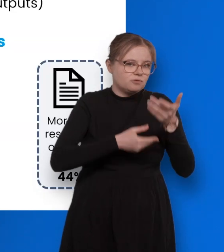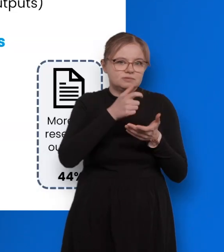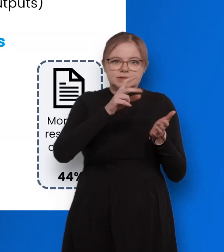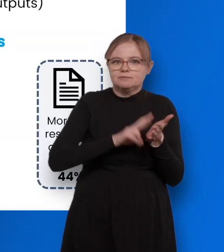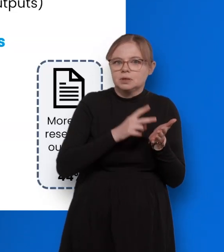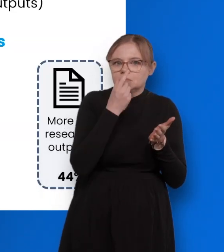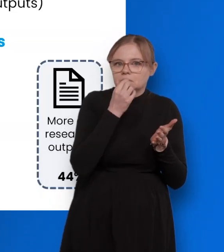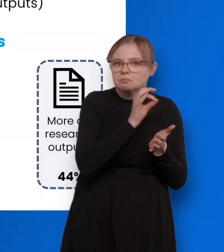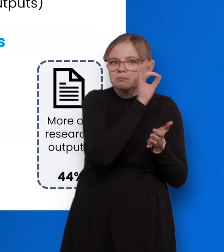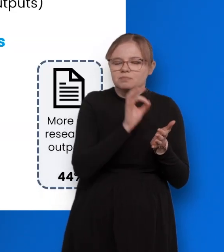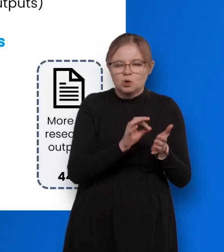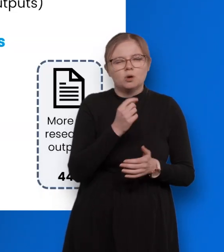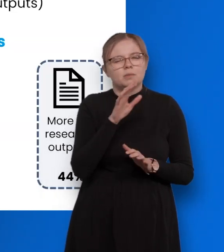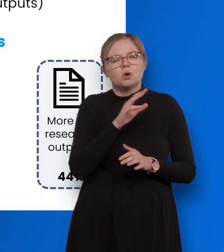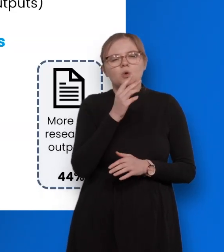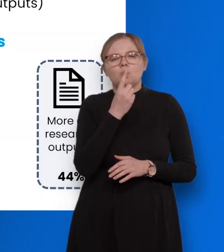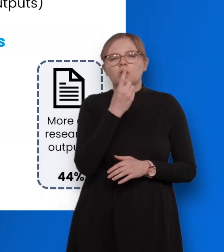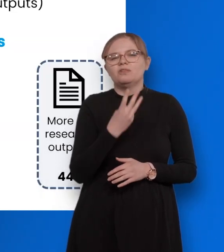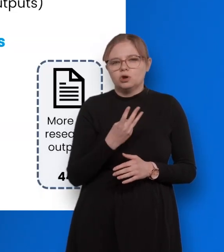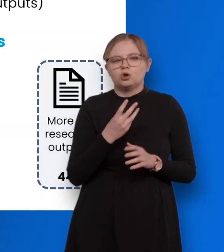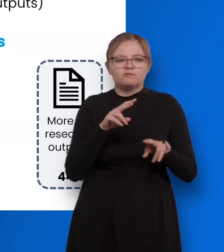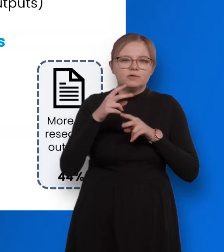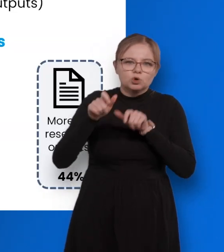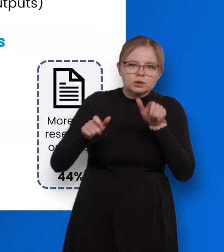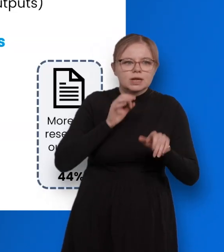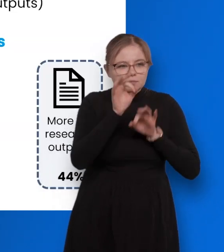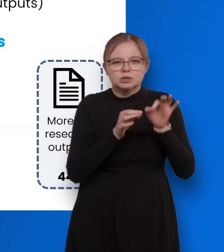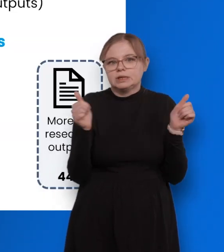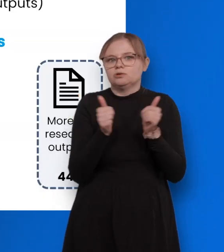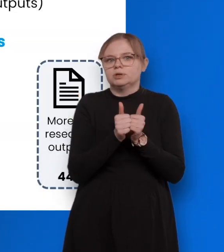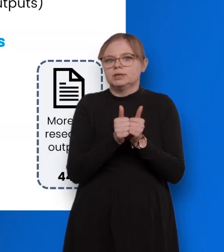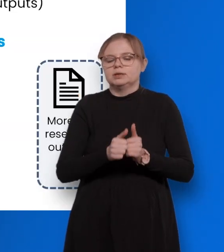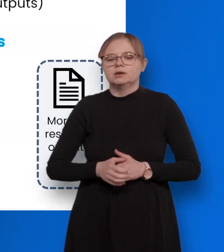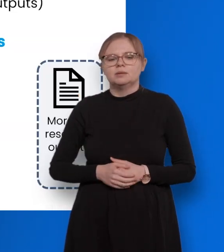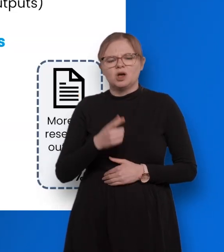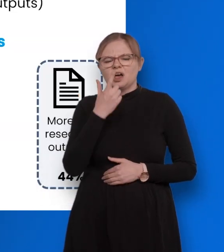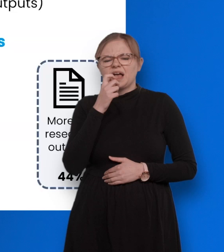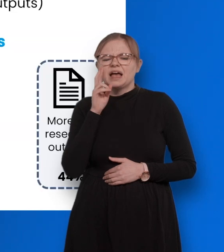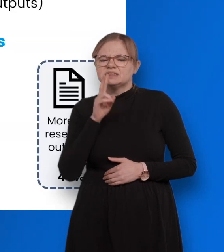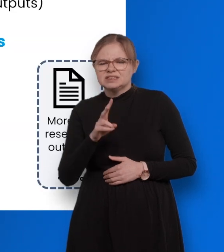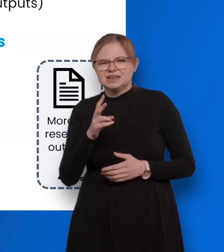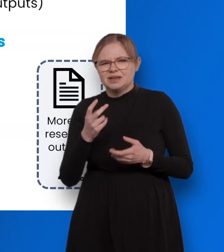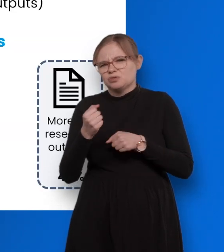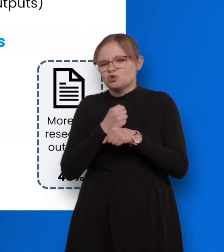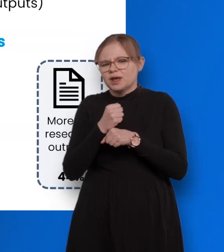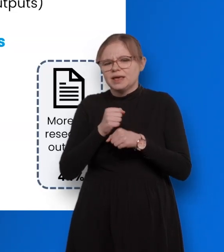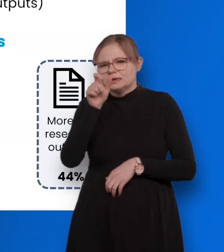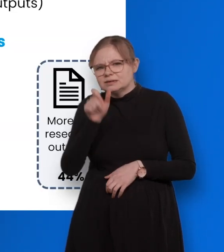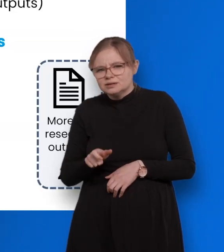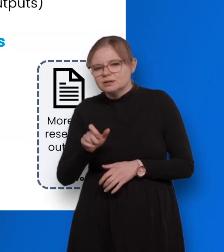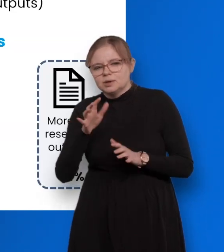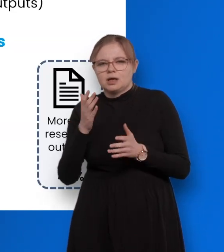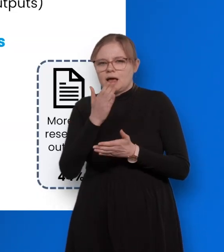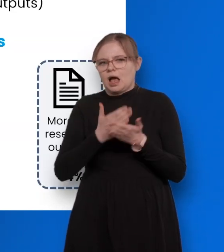So about a third of applicants and reviewers agreed with this, but you can still see there in that grey box that about half